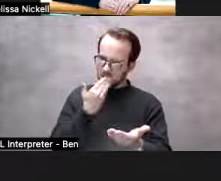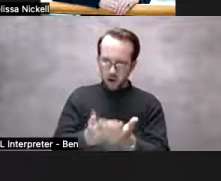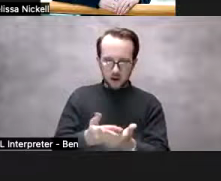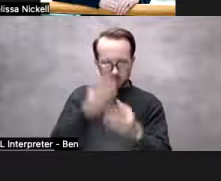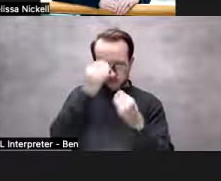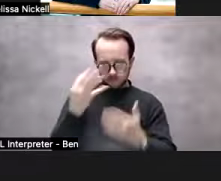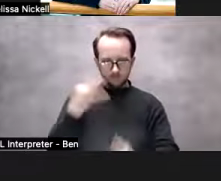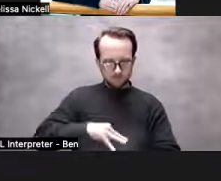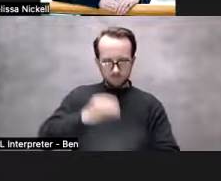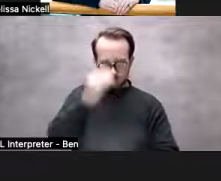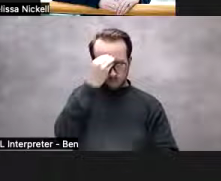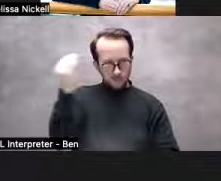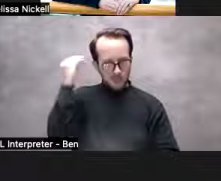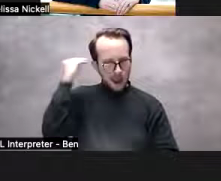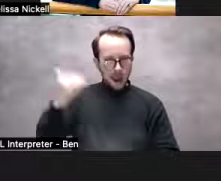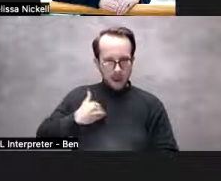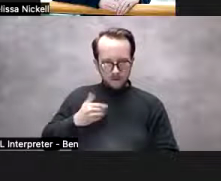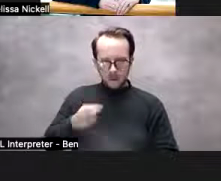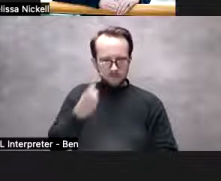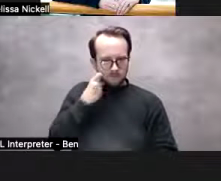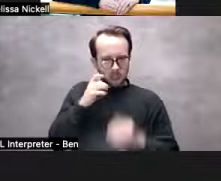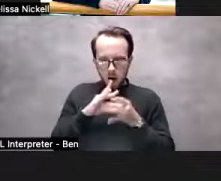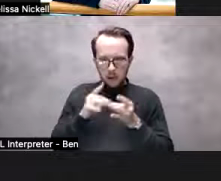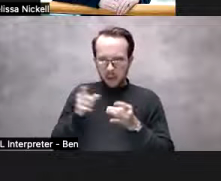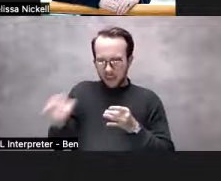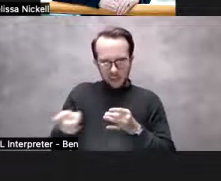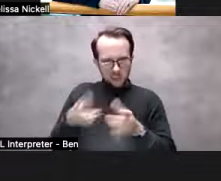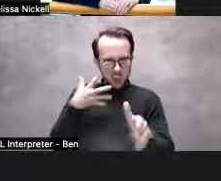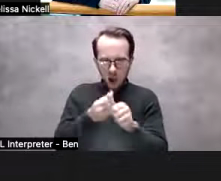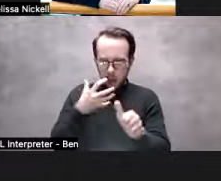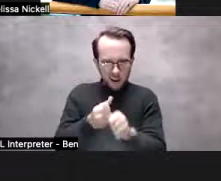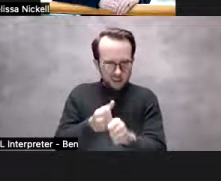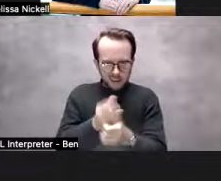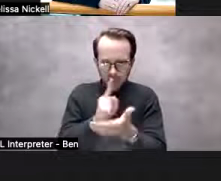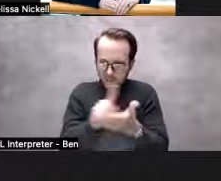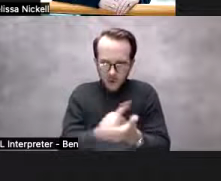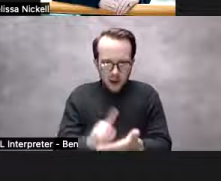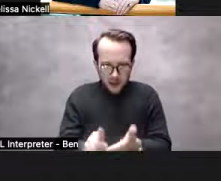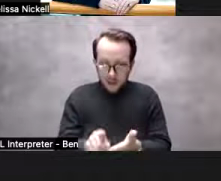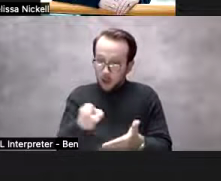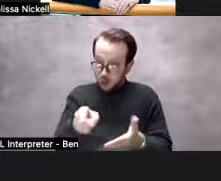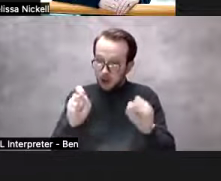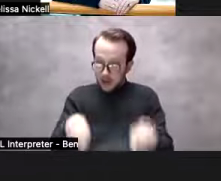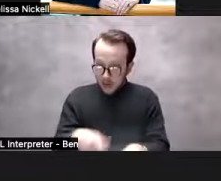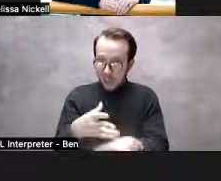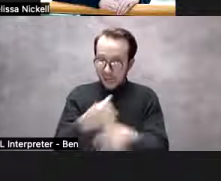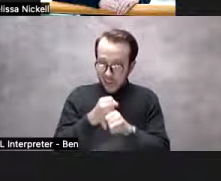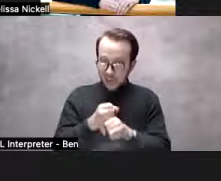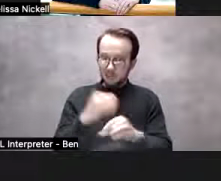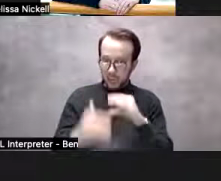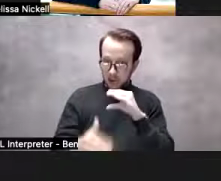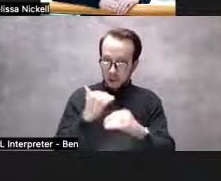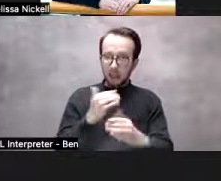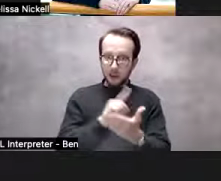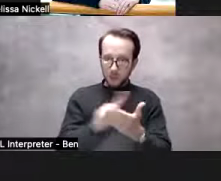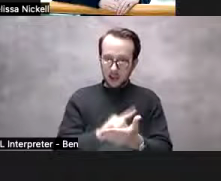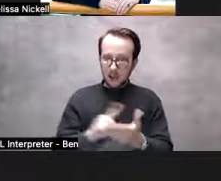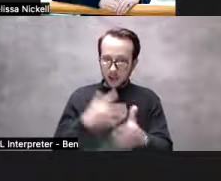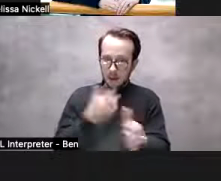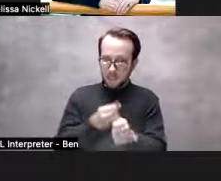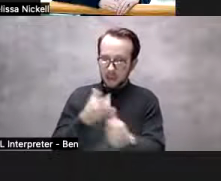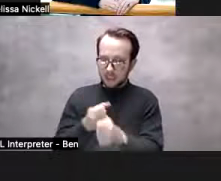said, it's updated all the time. And you can actually get weekly updates if you want to. NIH does a